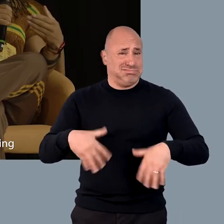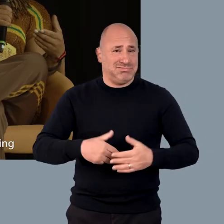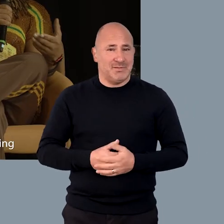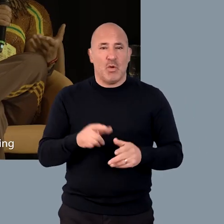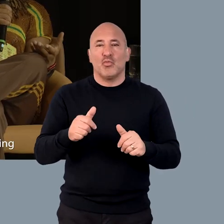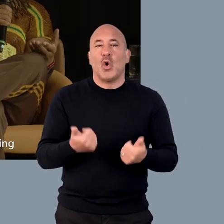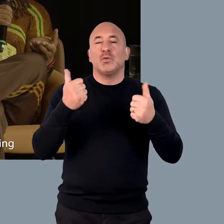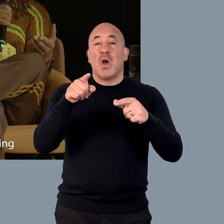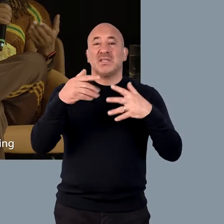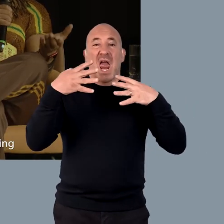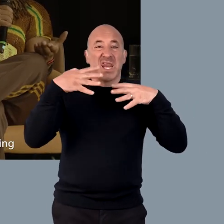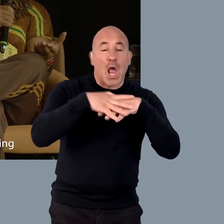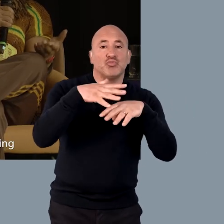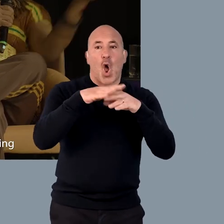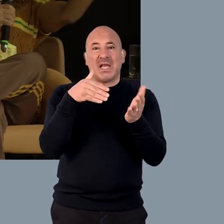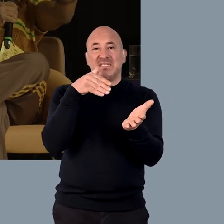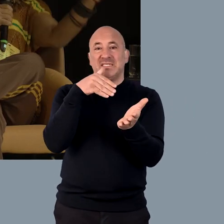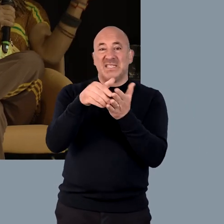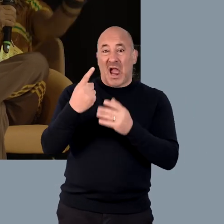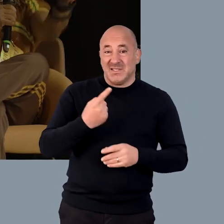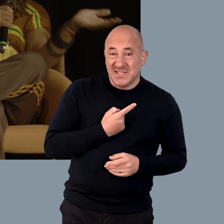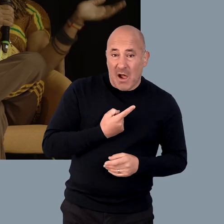But and getting good at the the networking